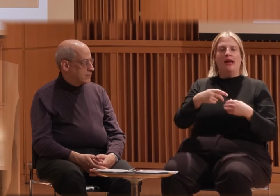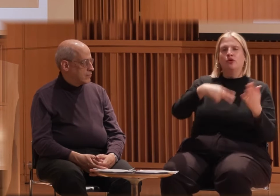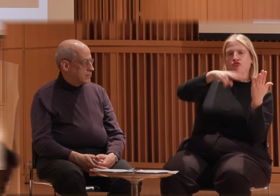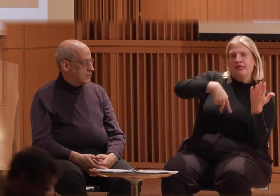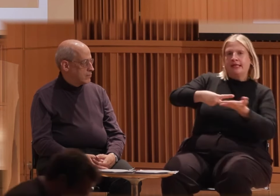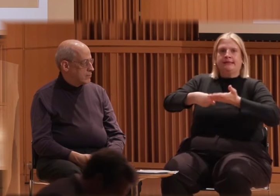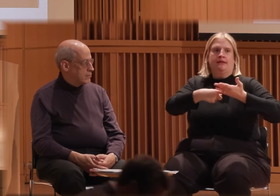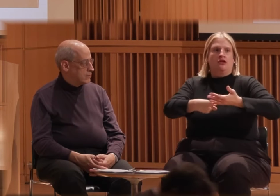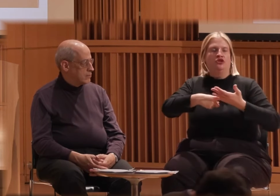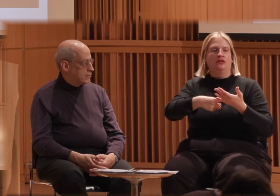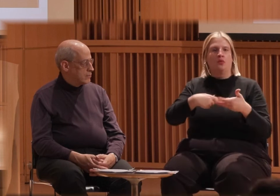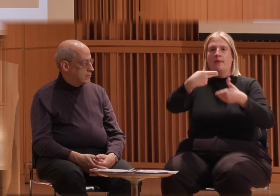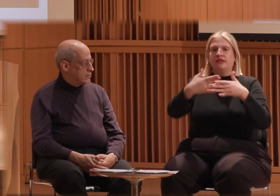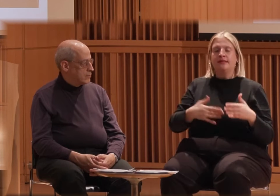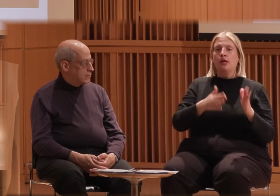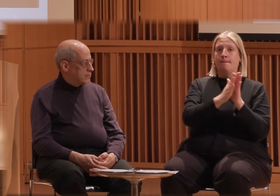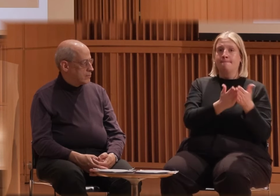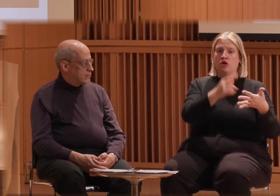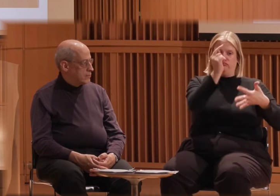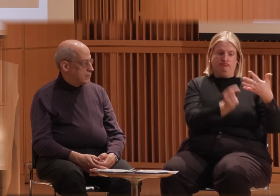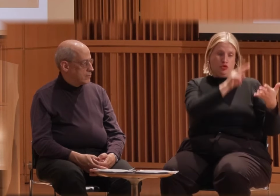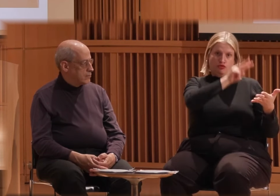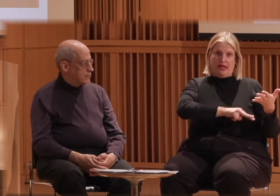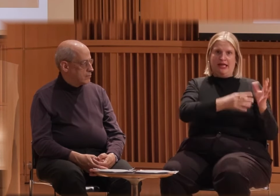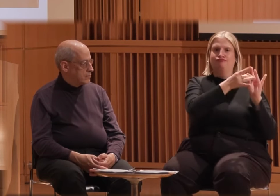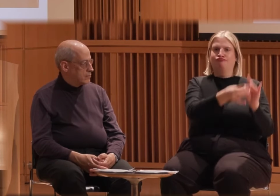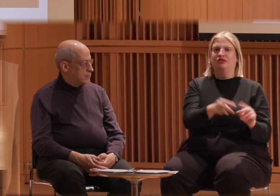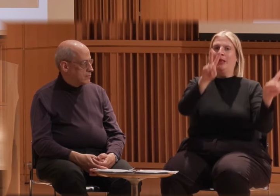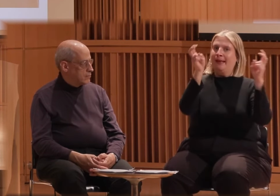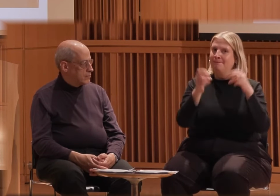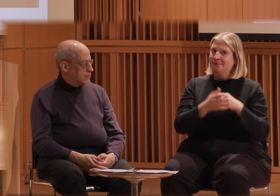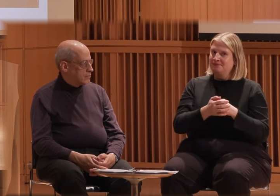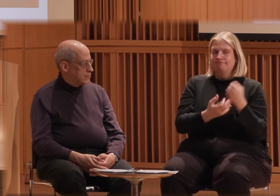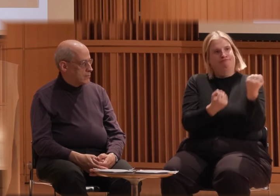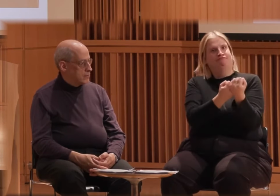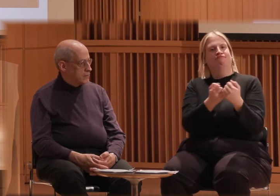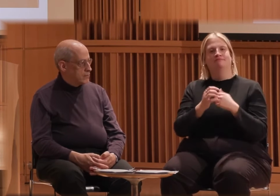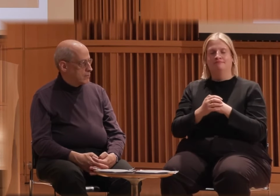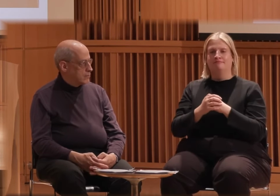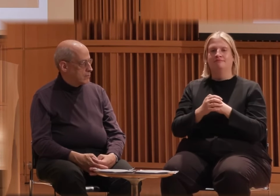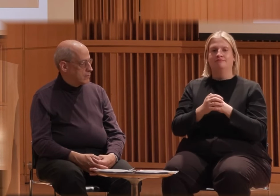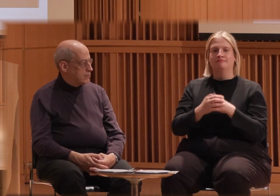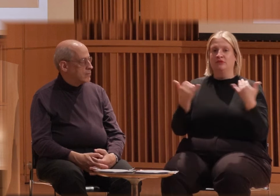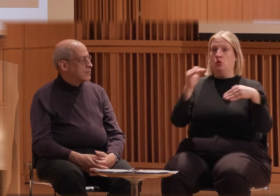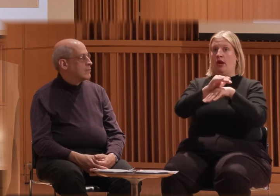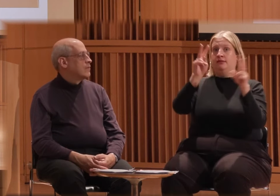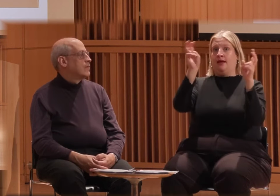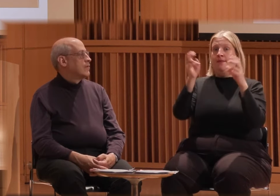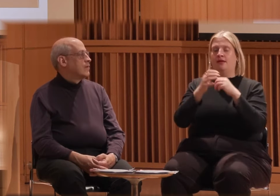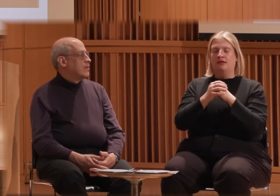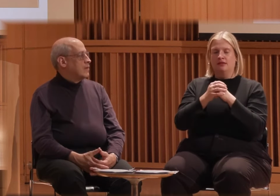where participants read a series of books on a given theme, and we support that. Tonight's topic